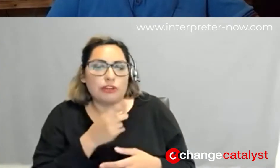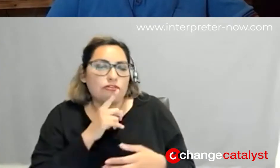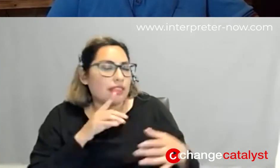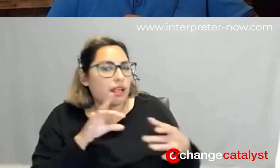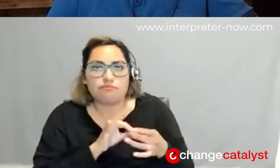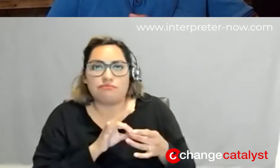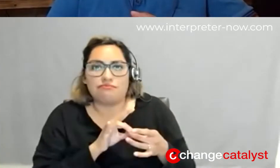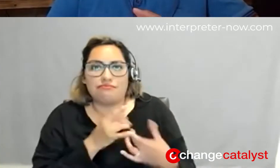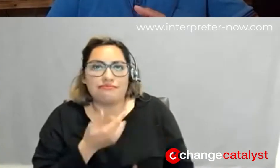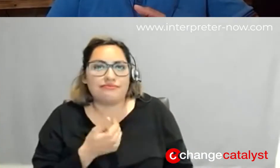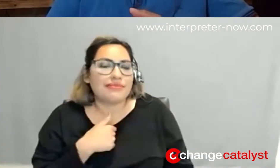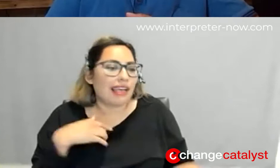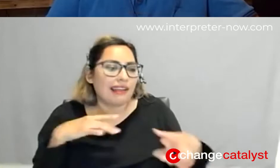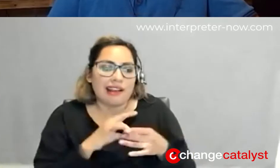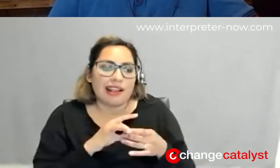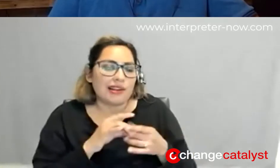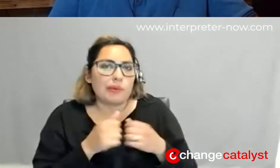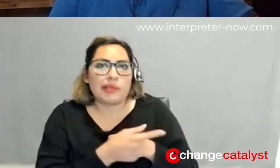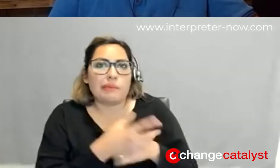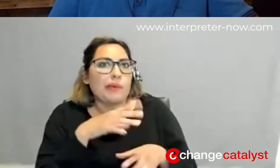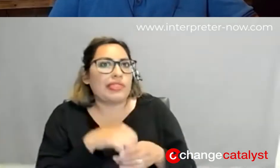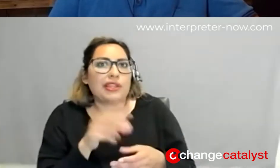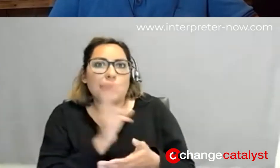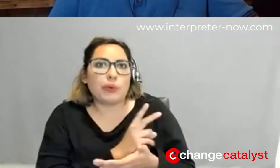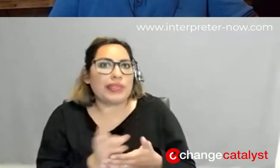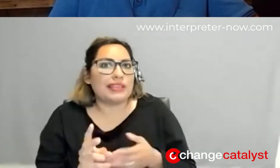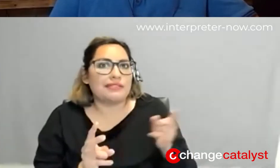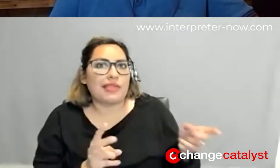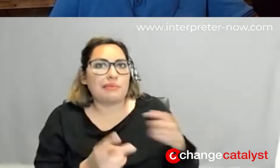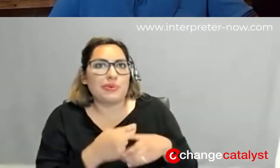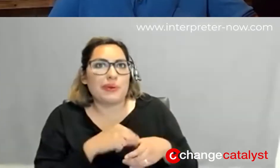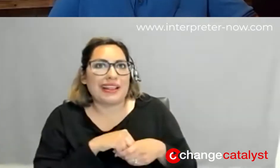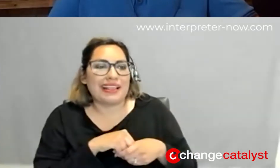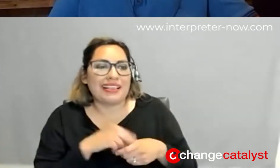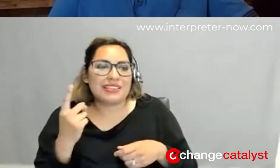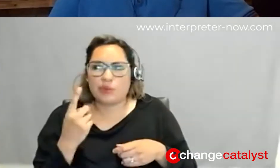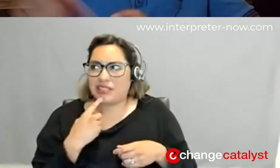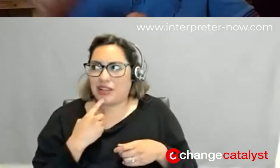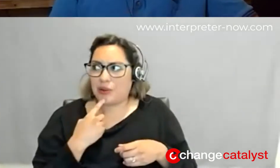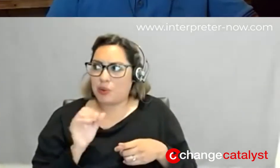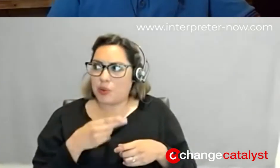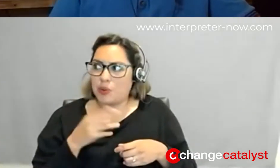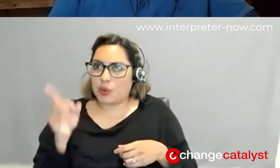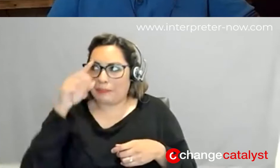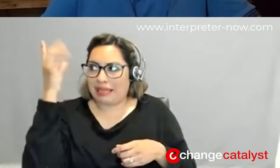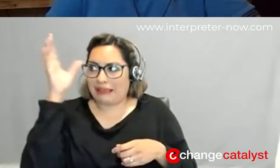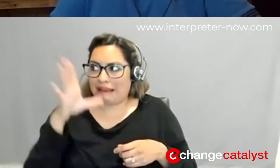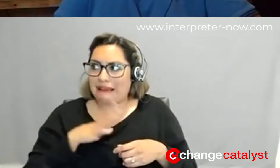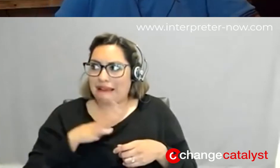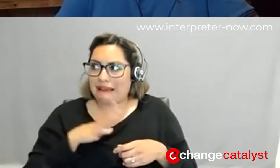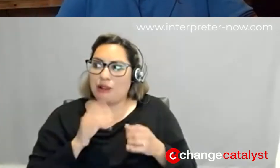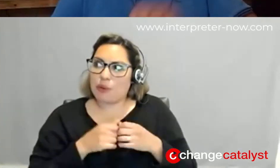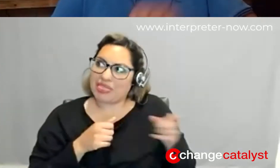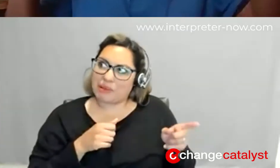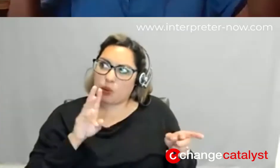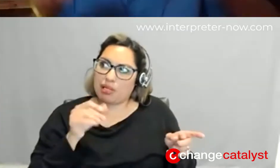I got connected to them within 2 weeks of them joining, because somebody said, oh, you're a Black guy, you should talk to William.